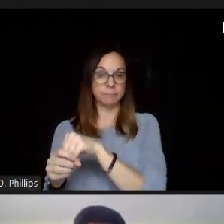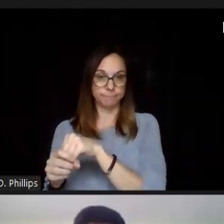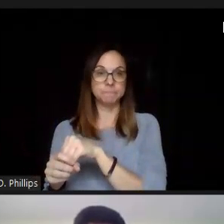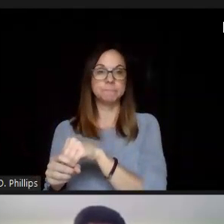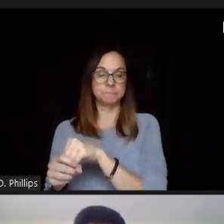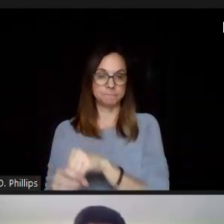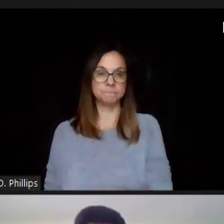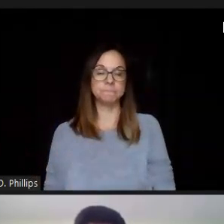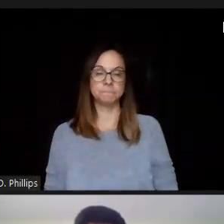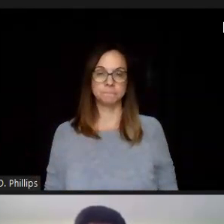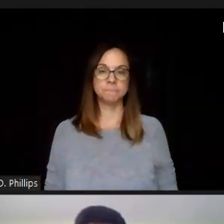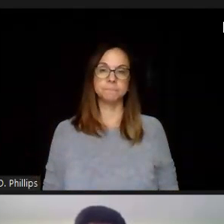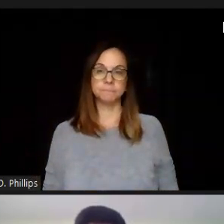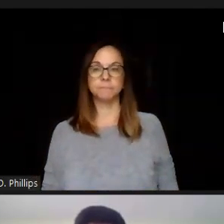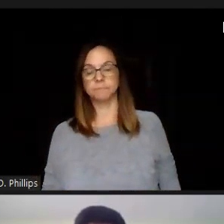Okay.